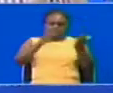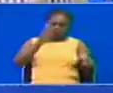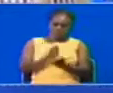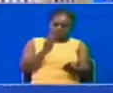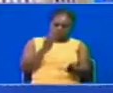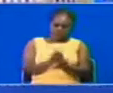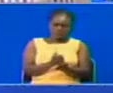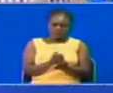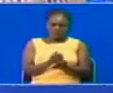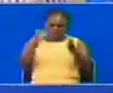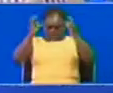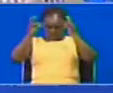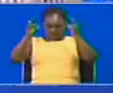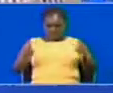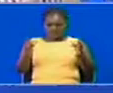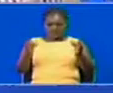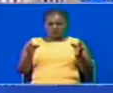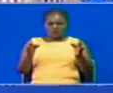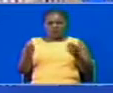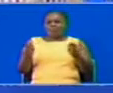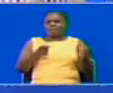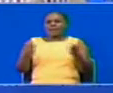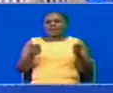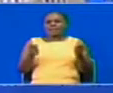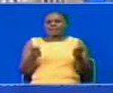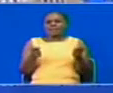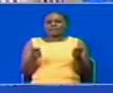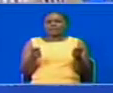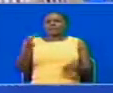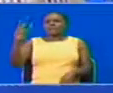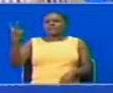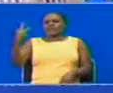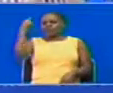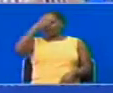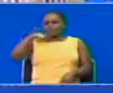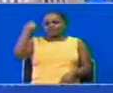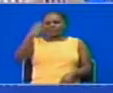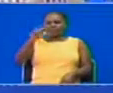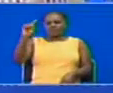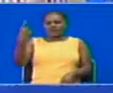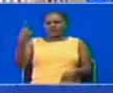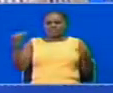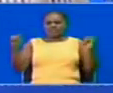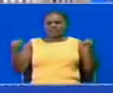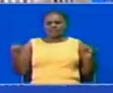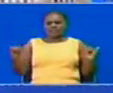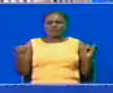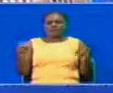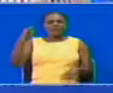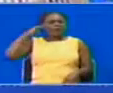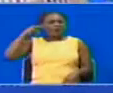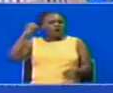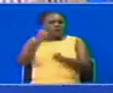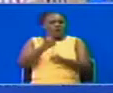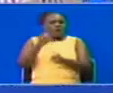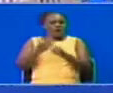the acquisition of the device management system is in the second phase of the initial initiative that saw mobile